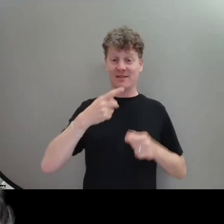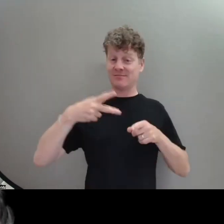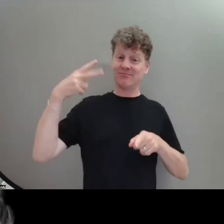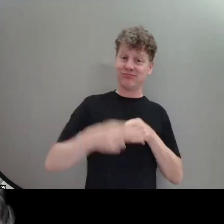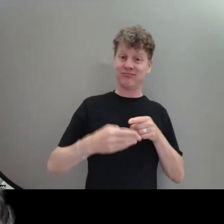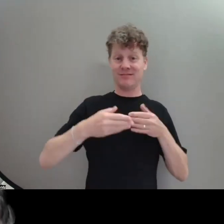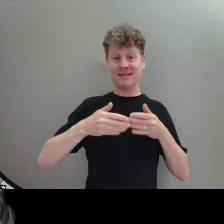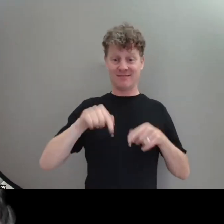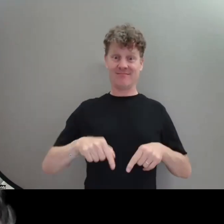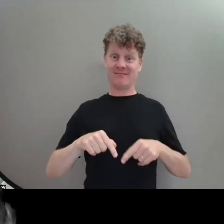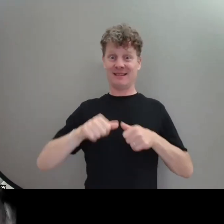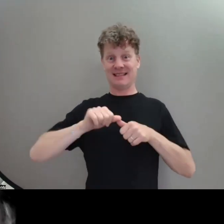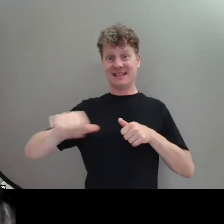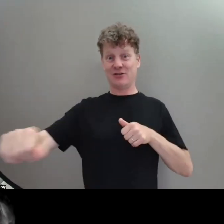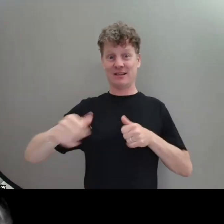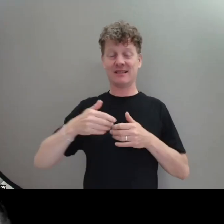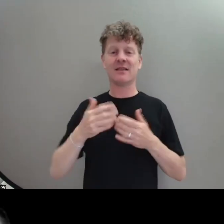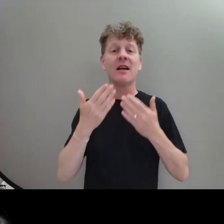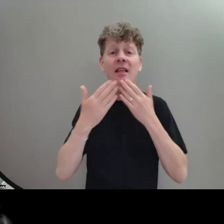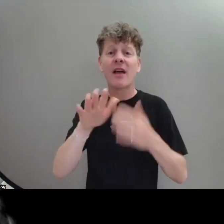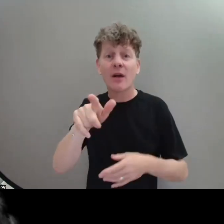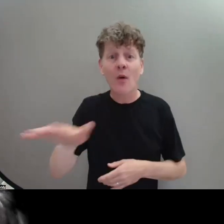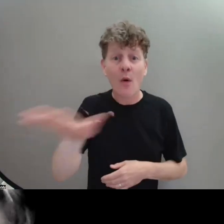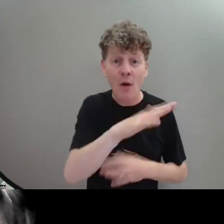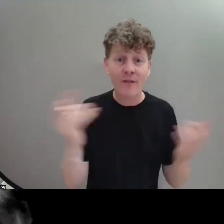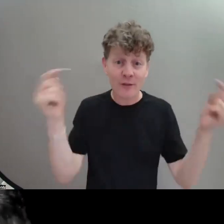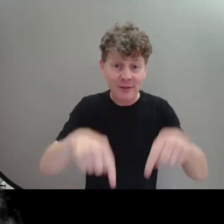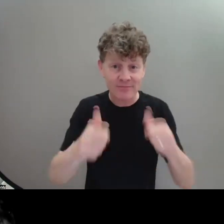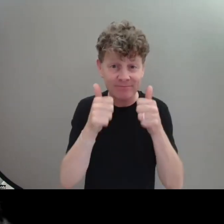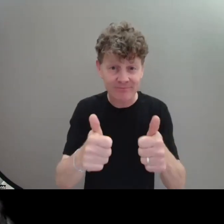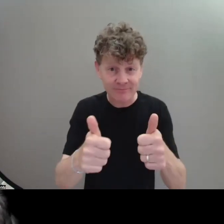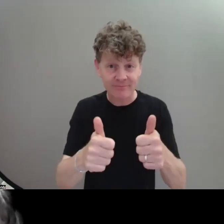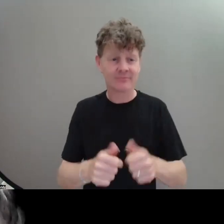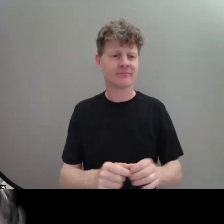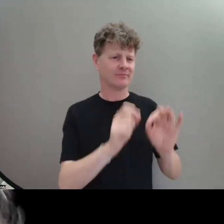series. So I'd like to thank everybody for attending, and especially to